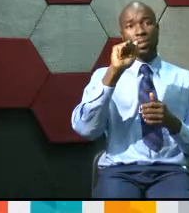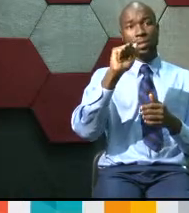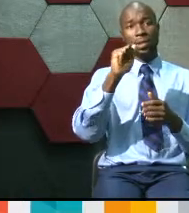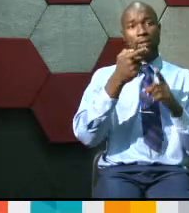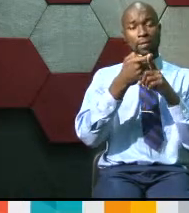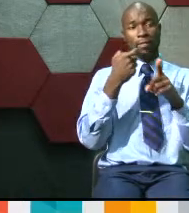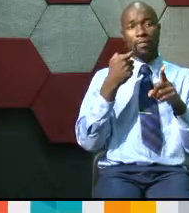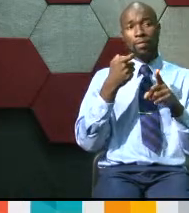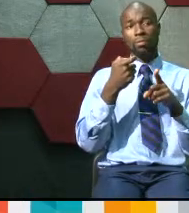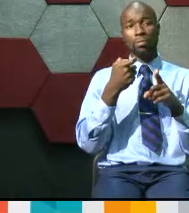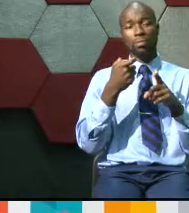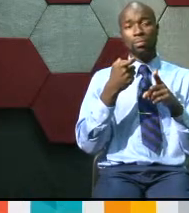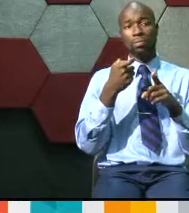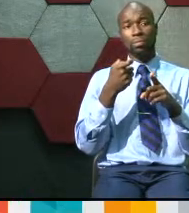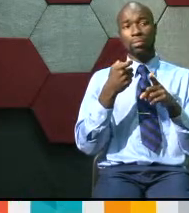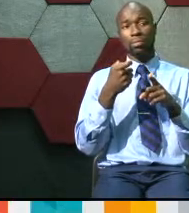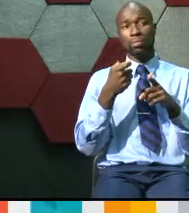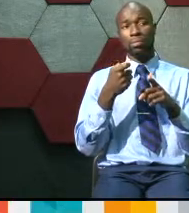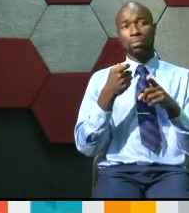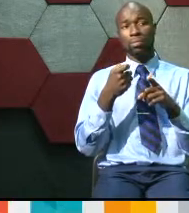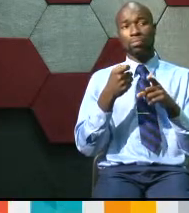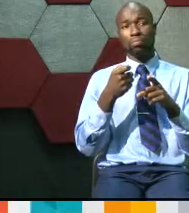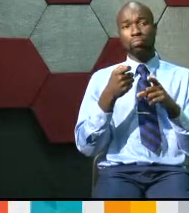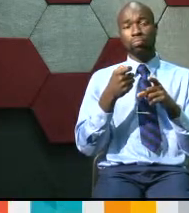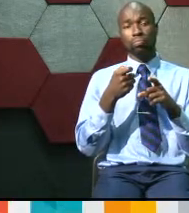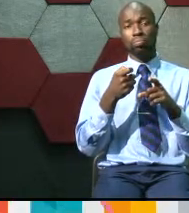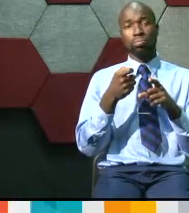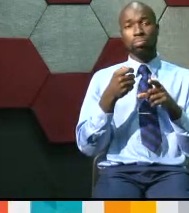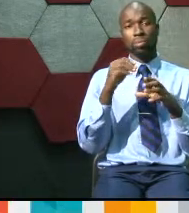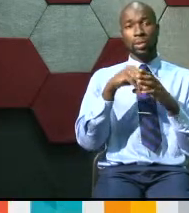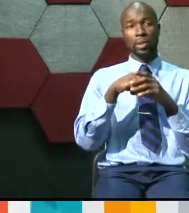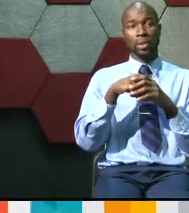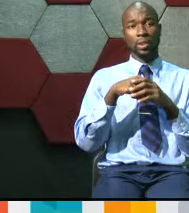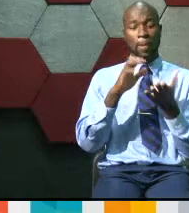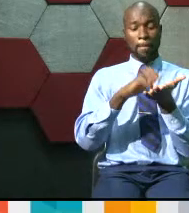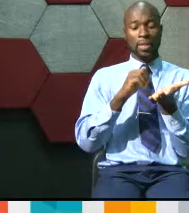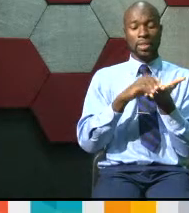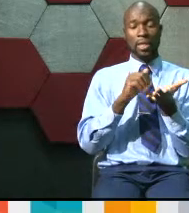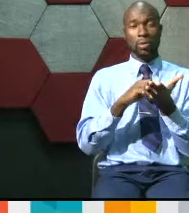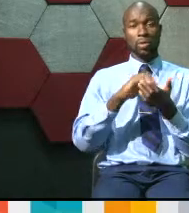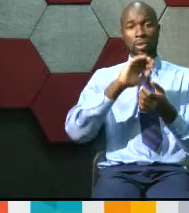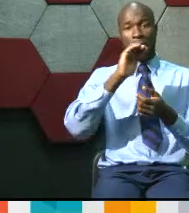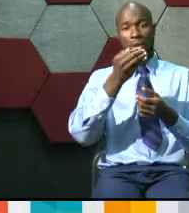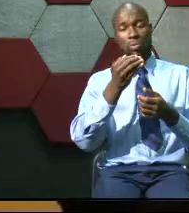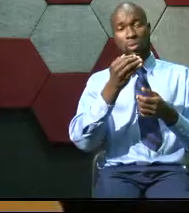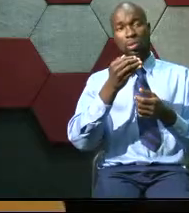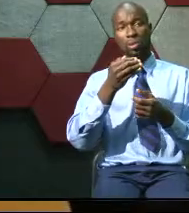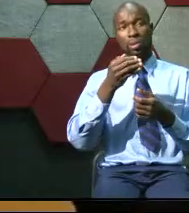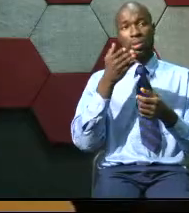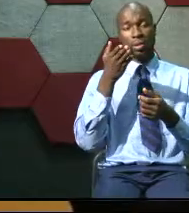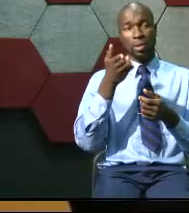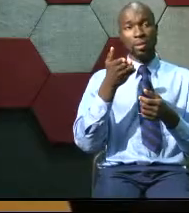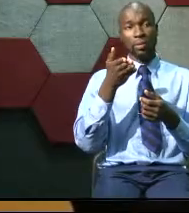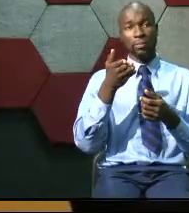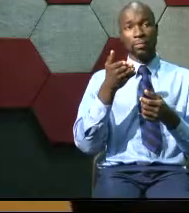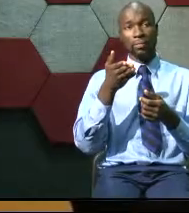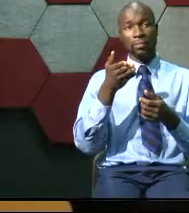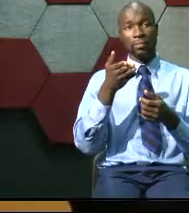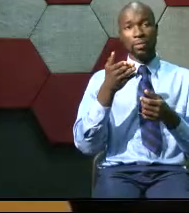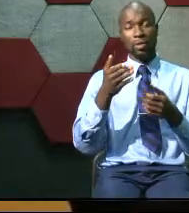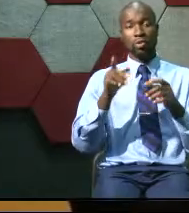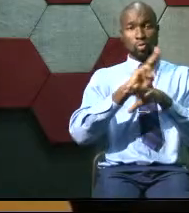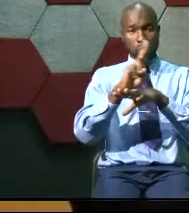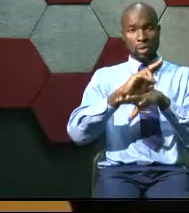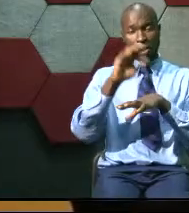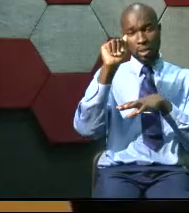from Sengani Girls High School in Machakos County with their project titled Using Aloe